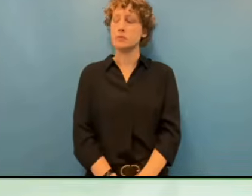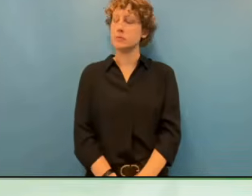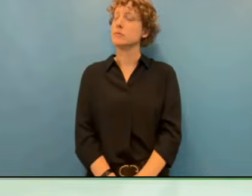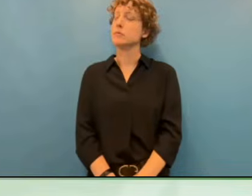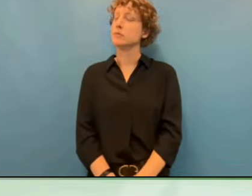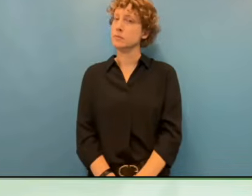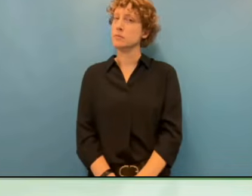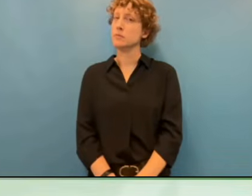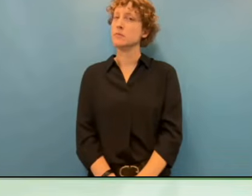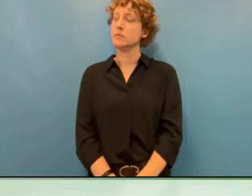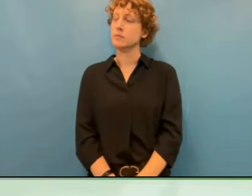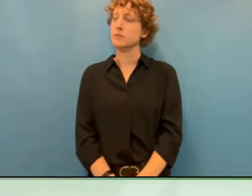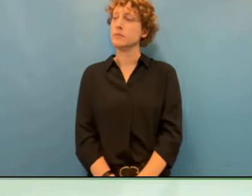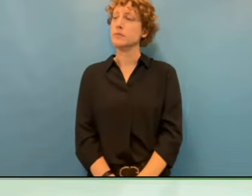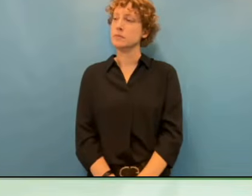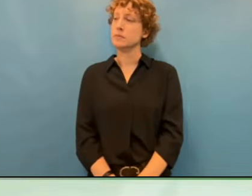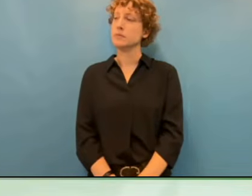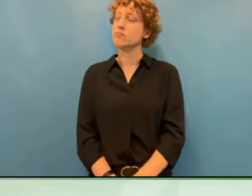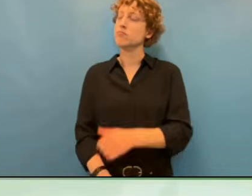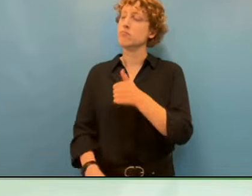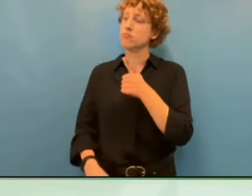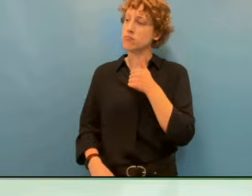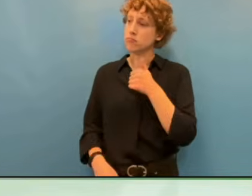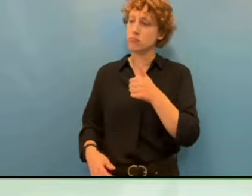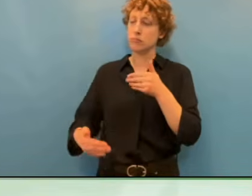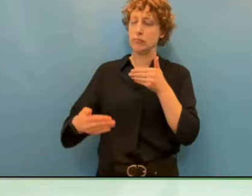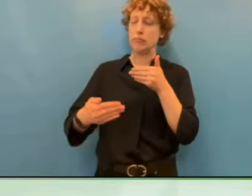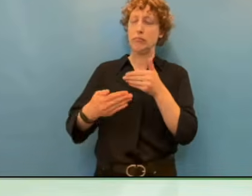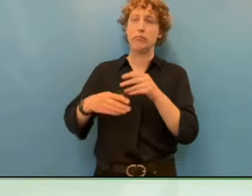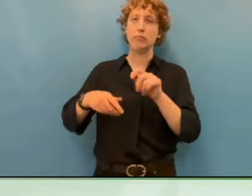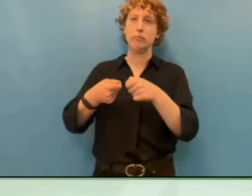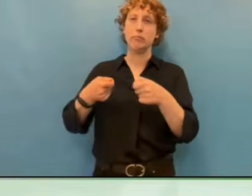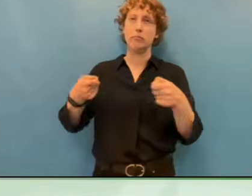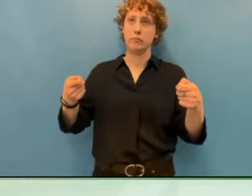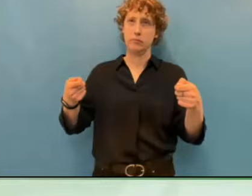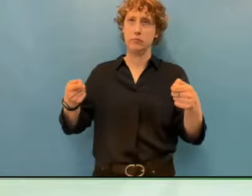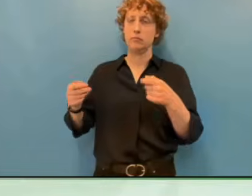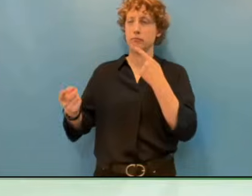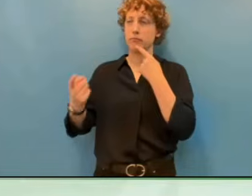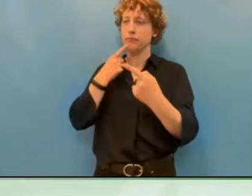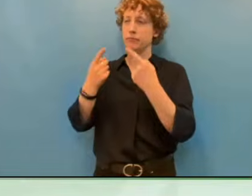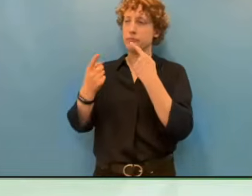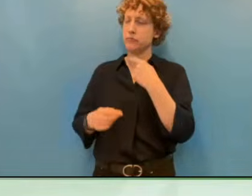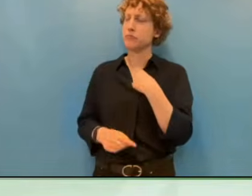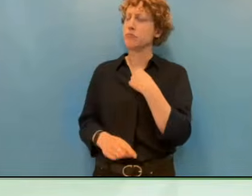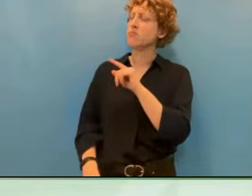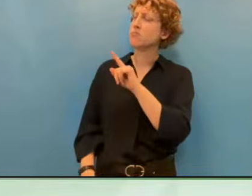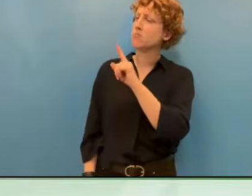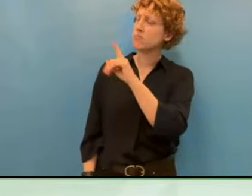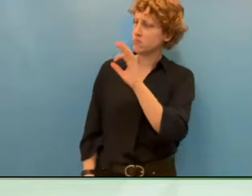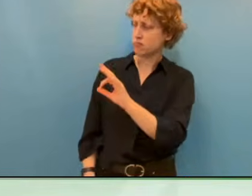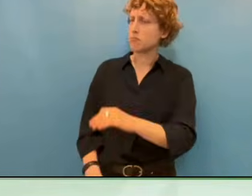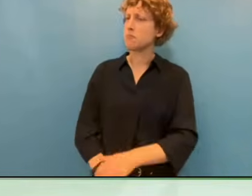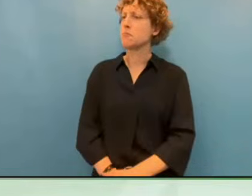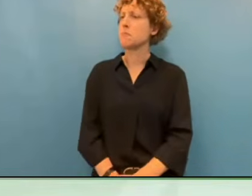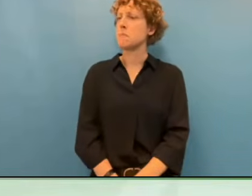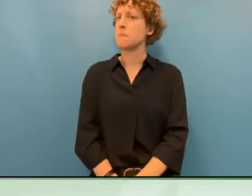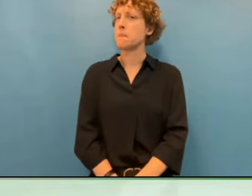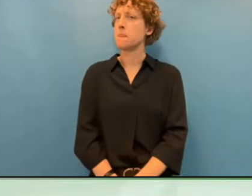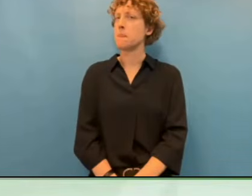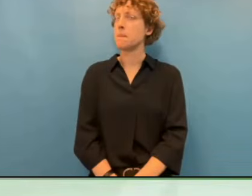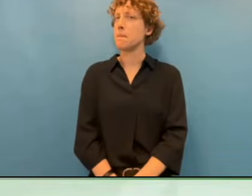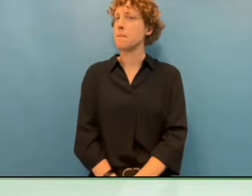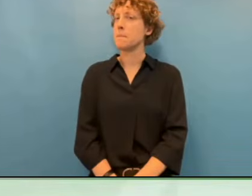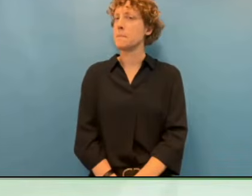of bring this conversation to a close, what would you say is the biggest barrier, or